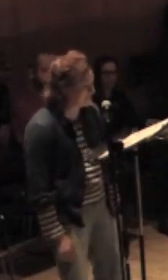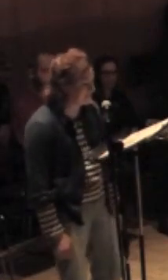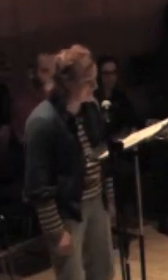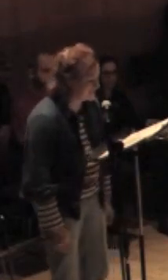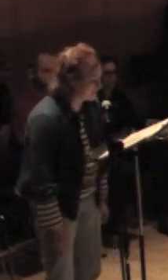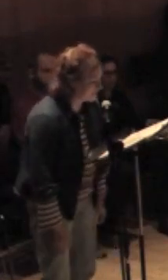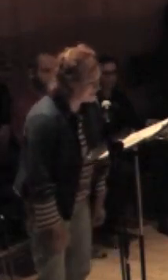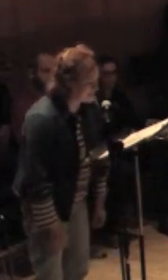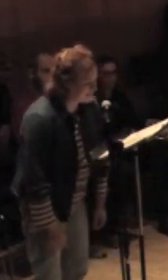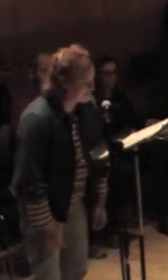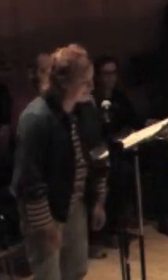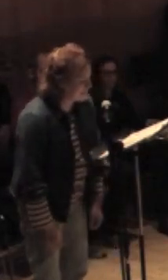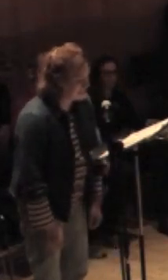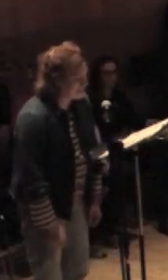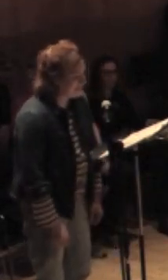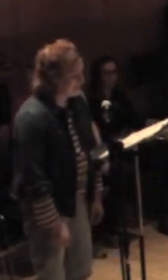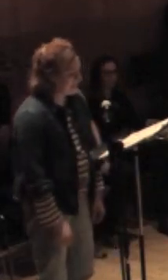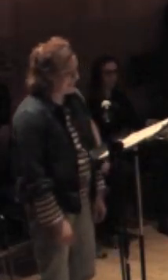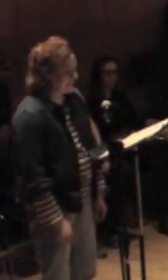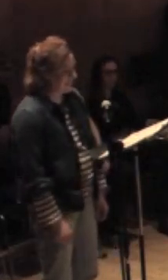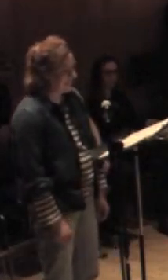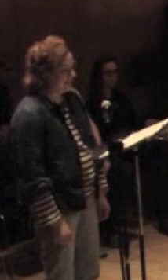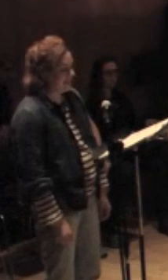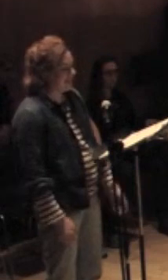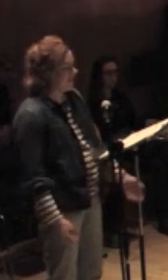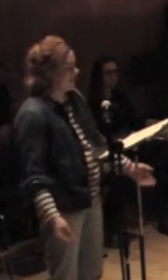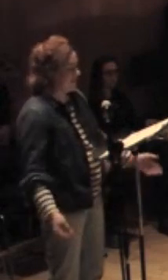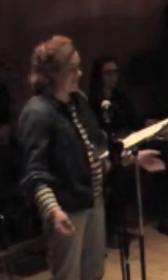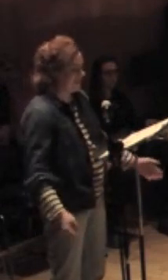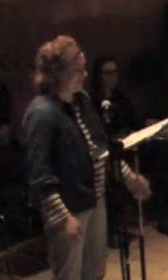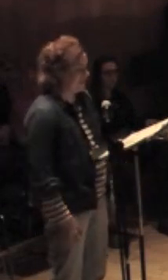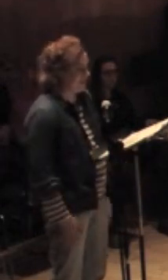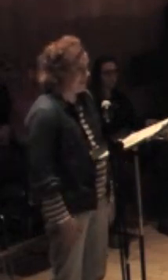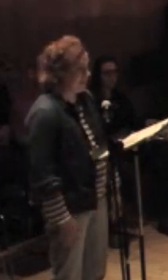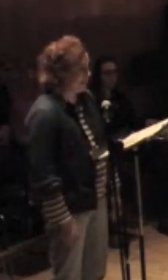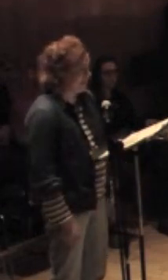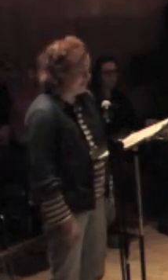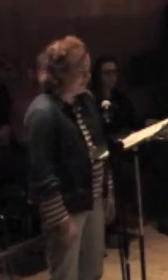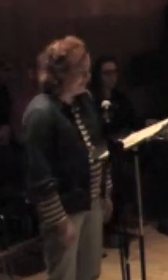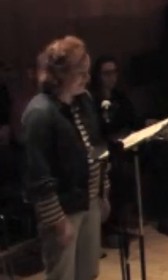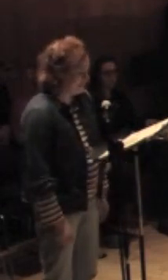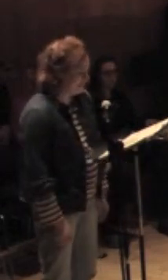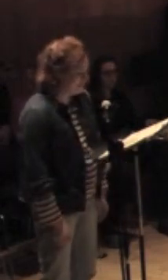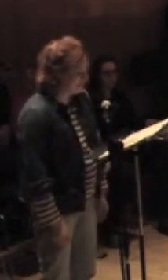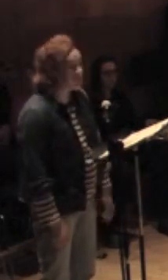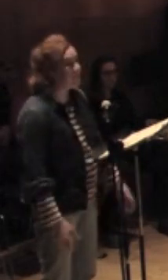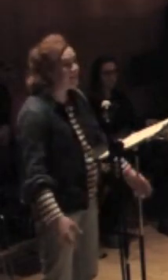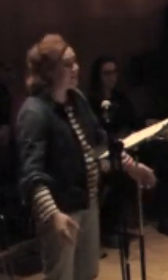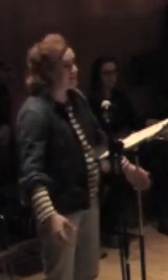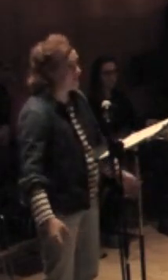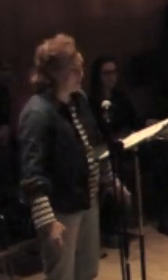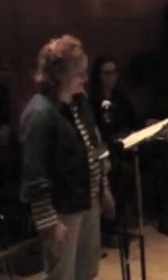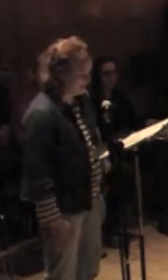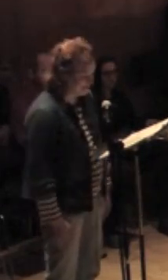we have lived yeah how many how many places have we lived a number of places